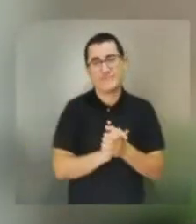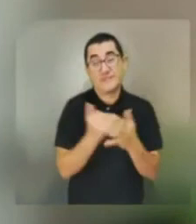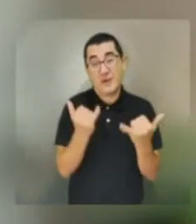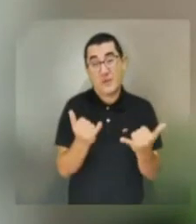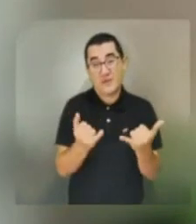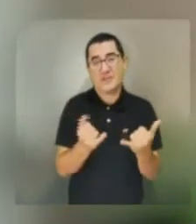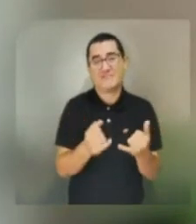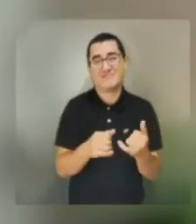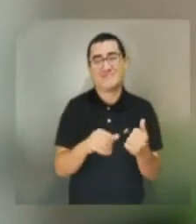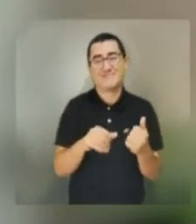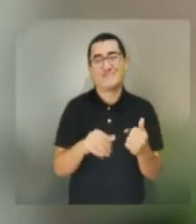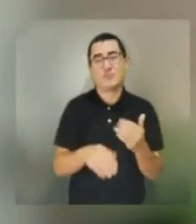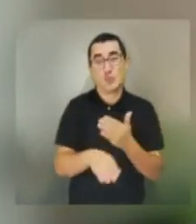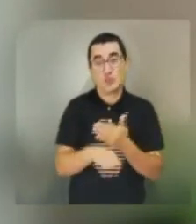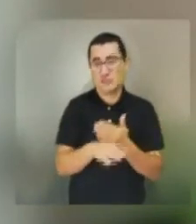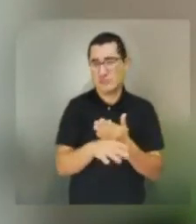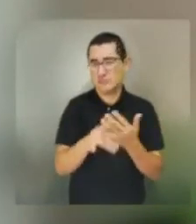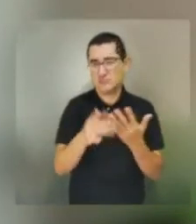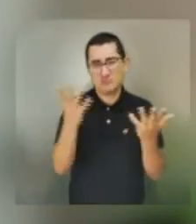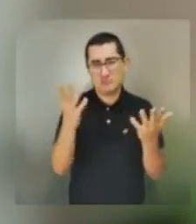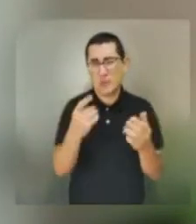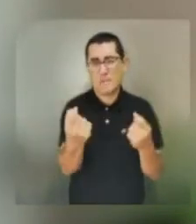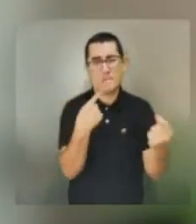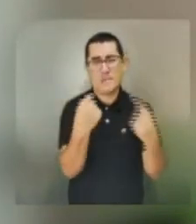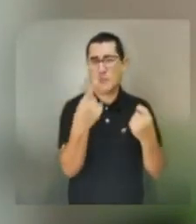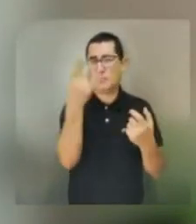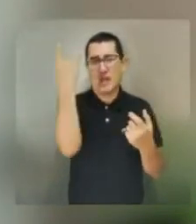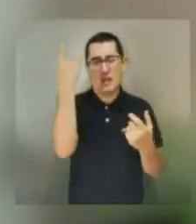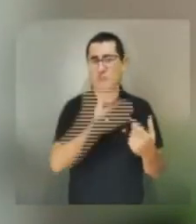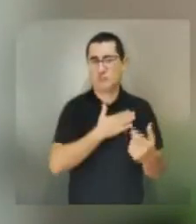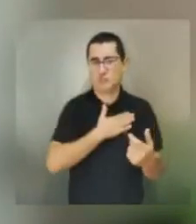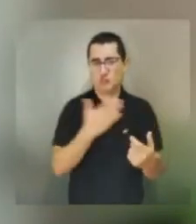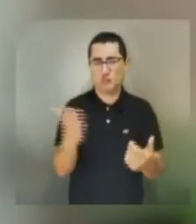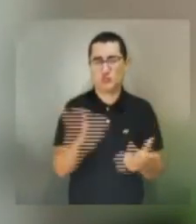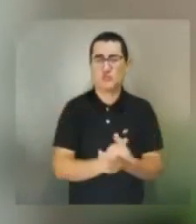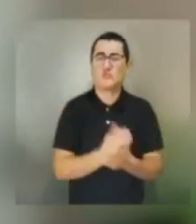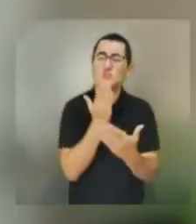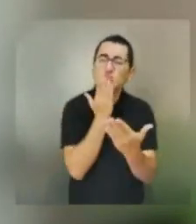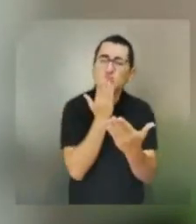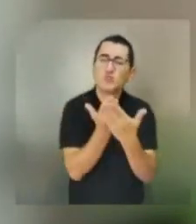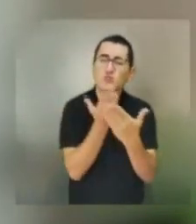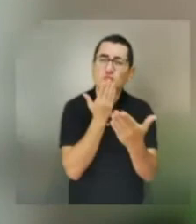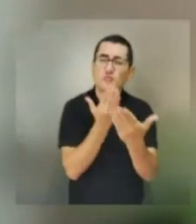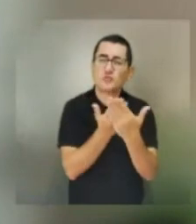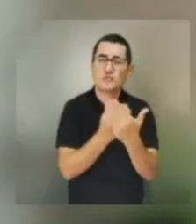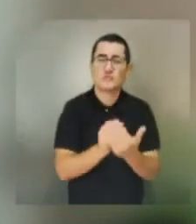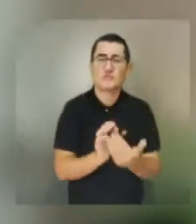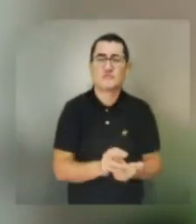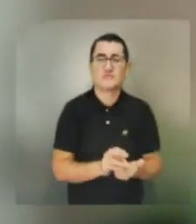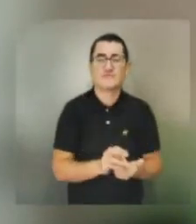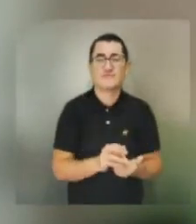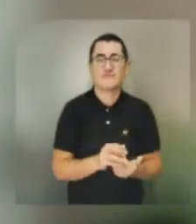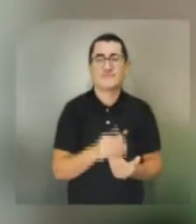And we are ready to answer any question. Thanks, Addy, for you.